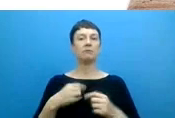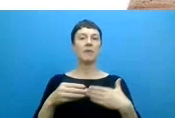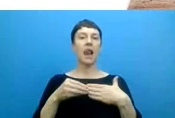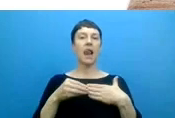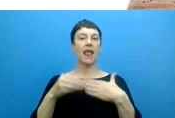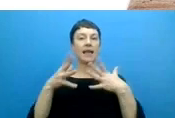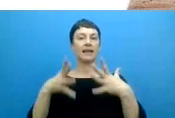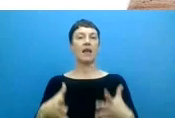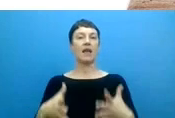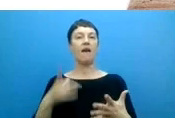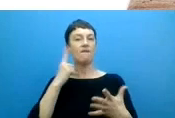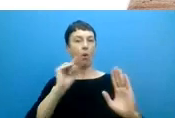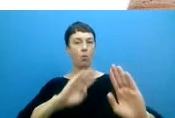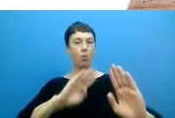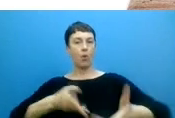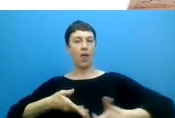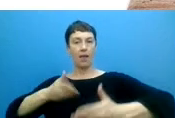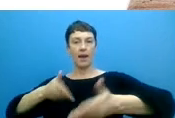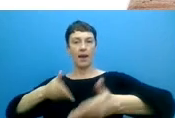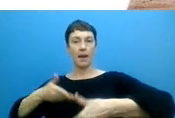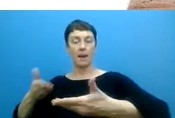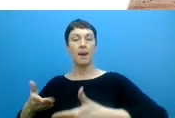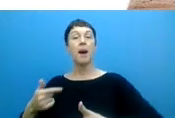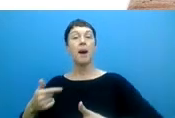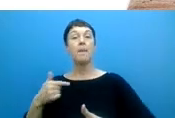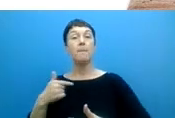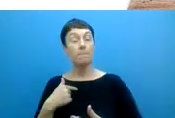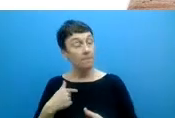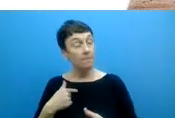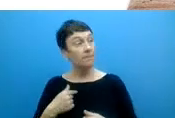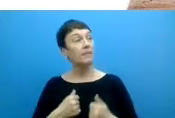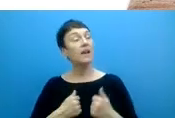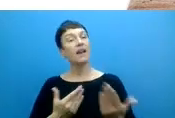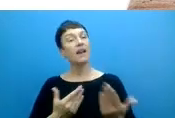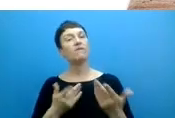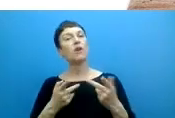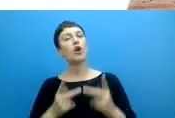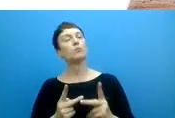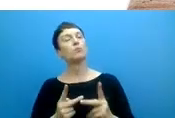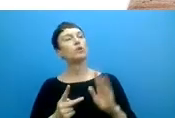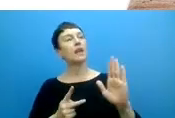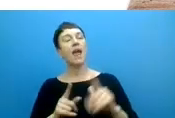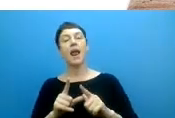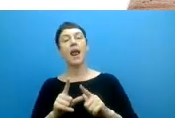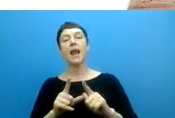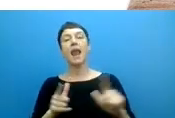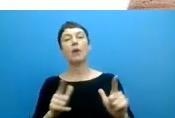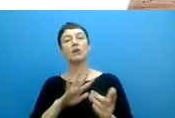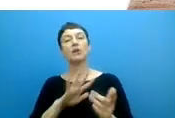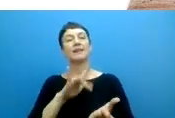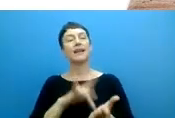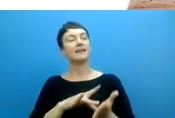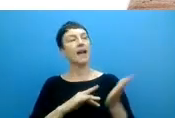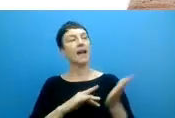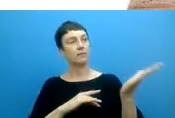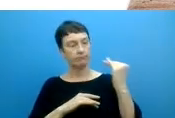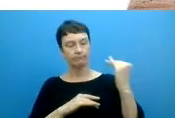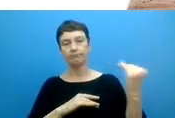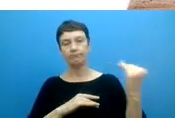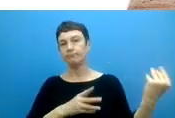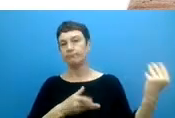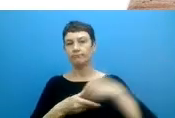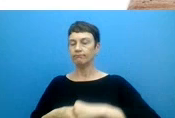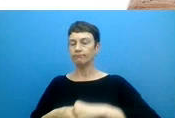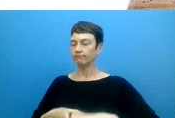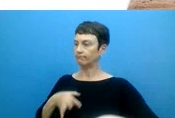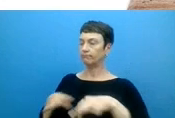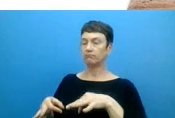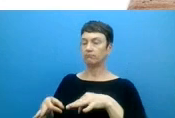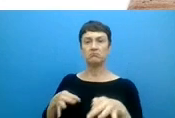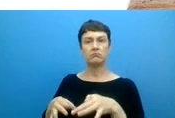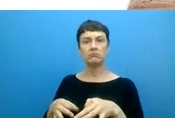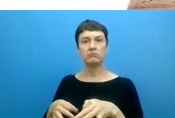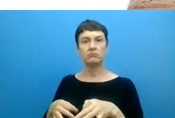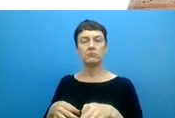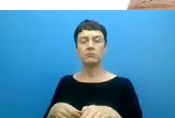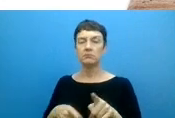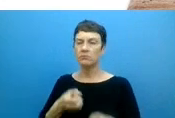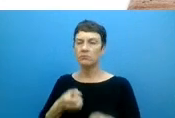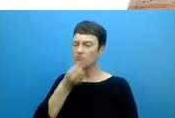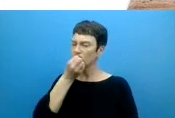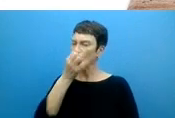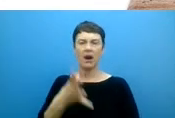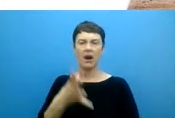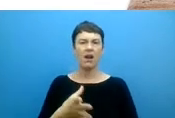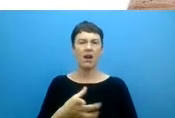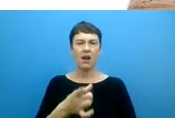the language center was one of the best tools I think I would have given the newcomers in terms of equipping them with how they can have support in terms